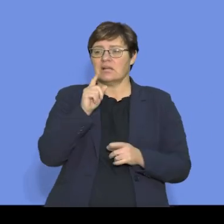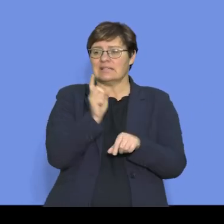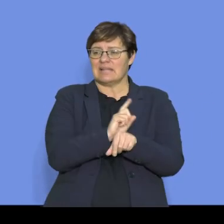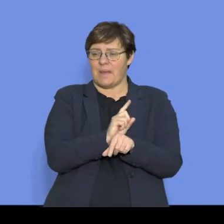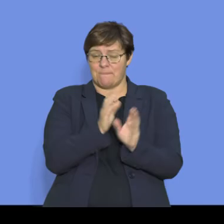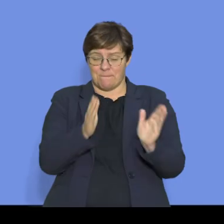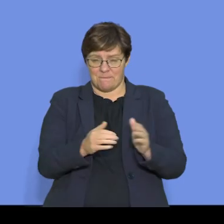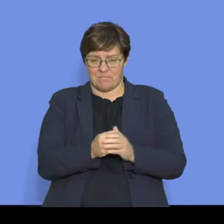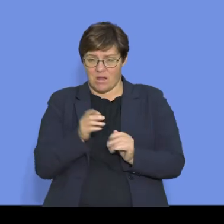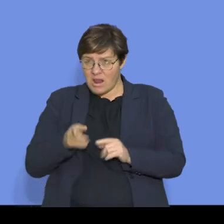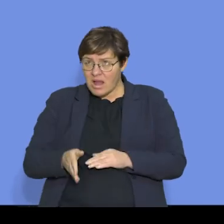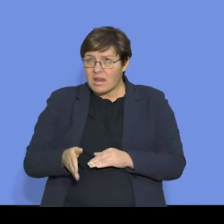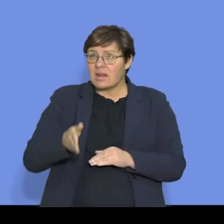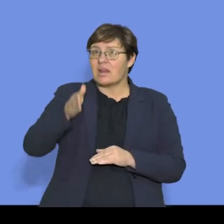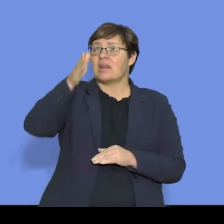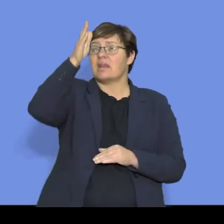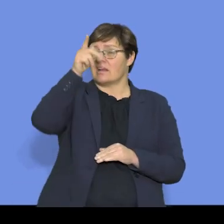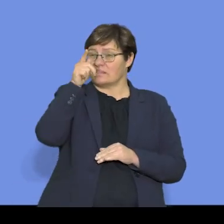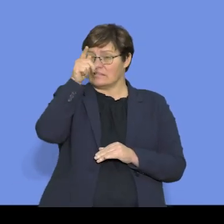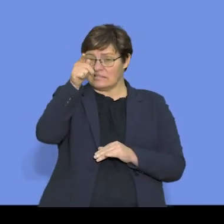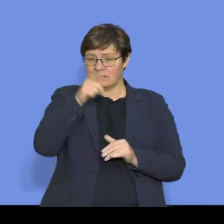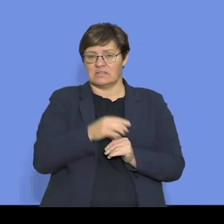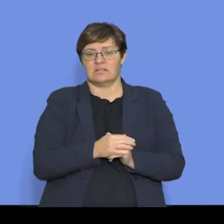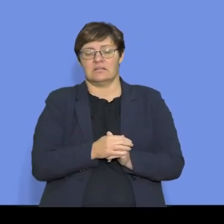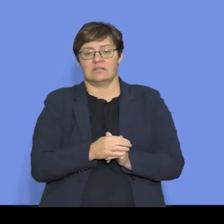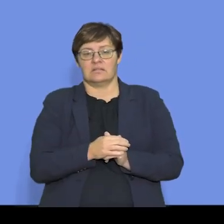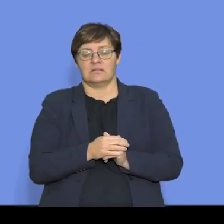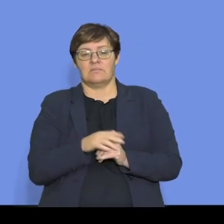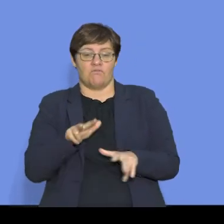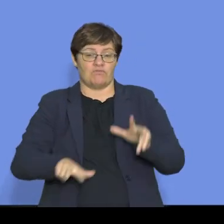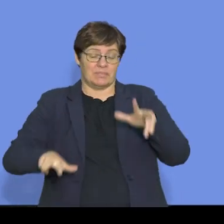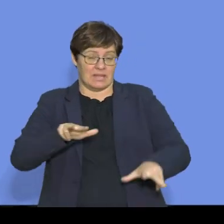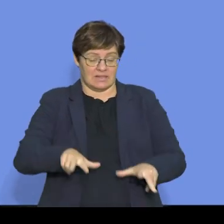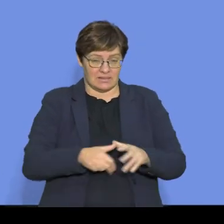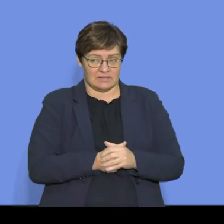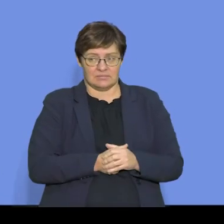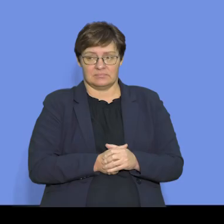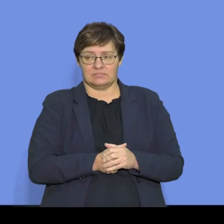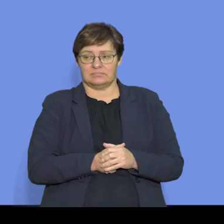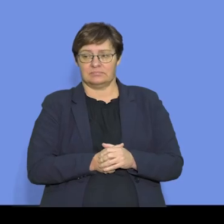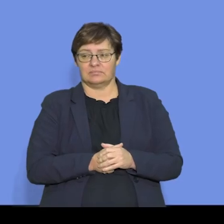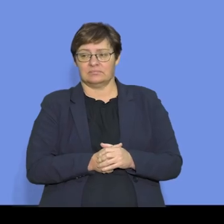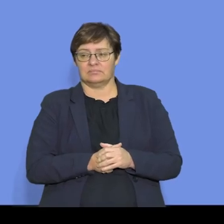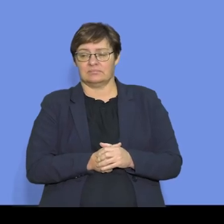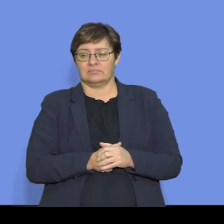the Cretaceous period? We draw a line, and that's obviously the reptiles.